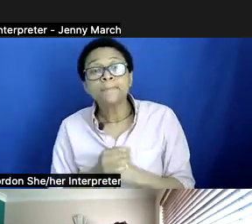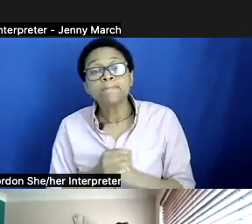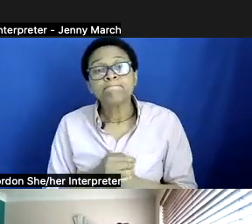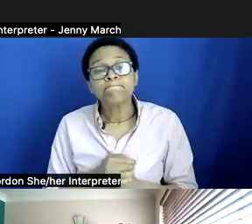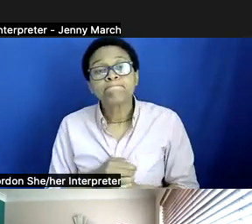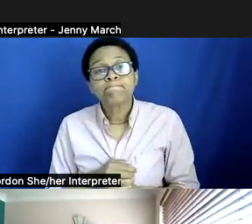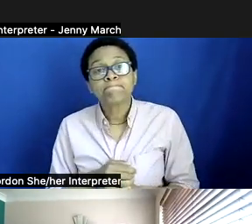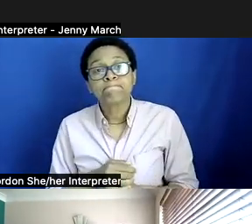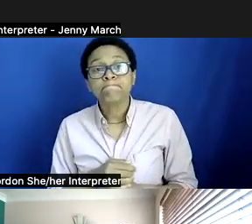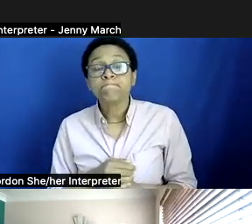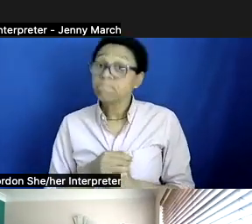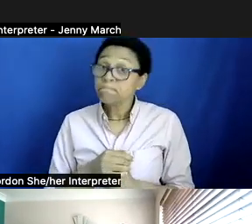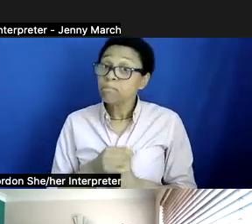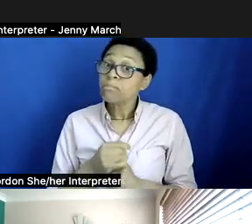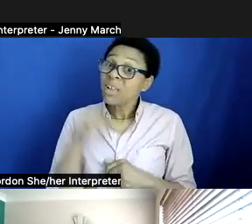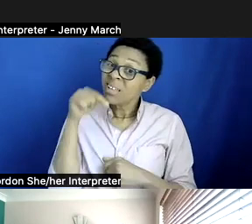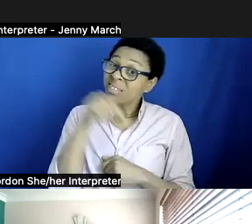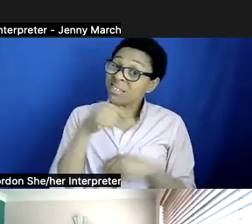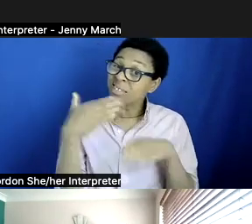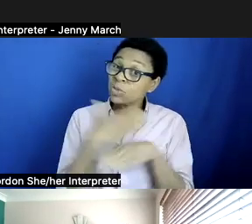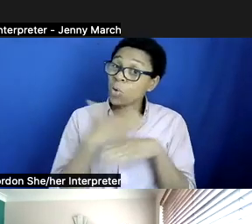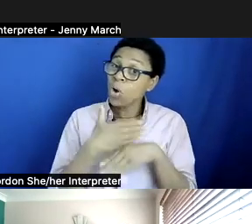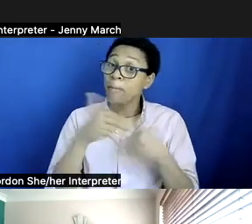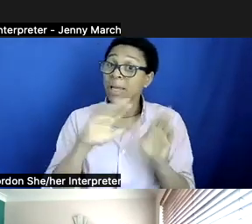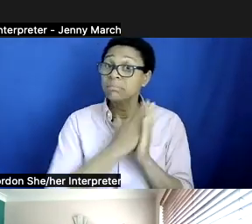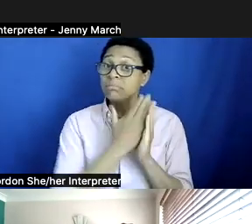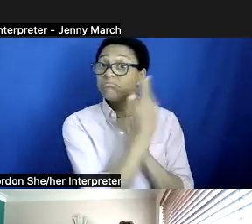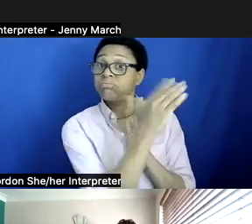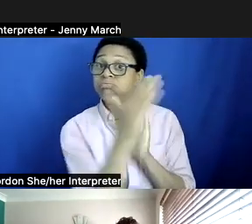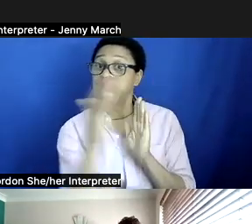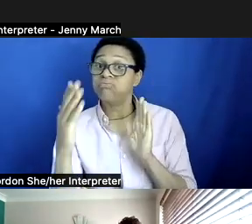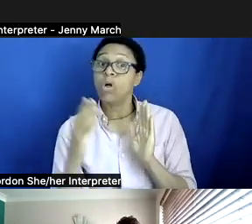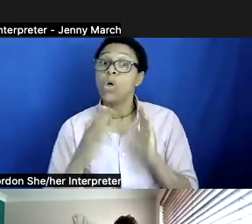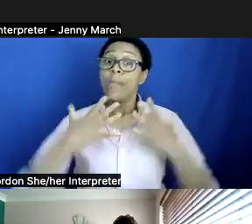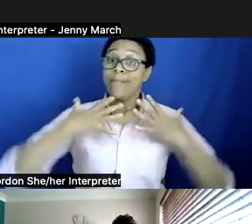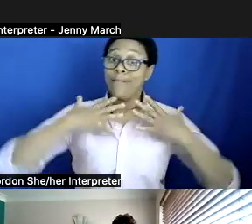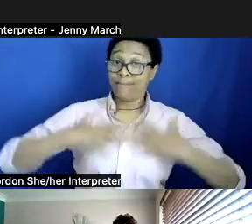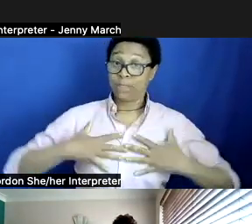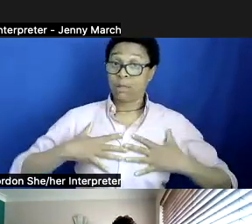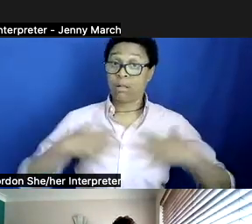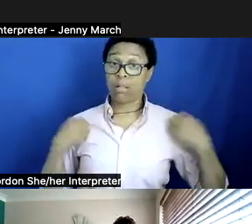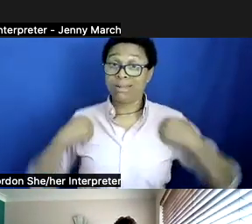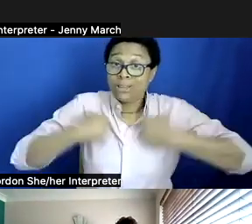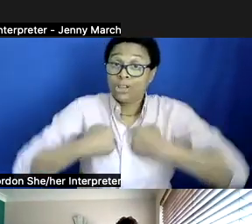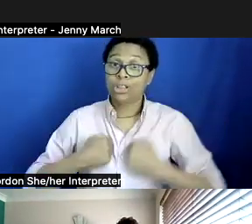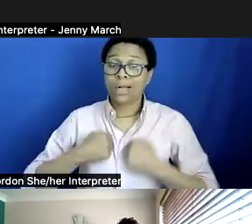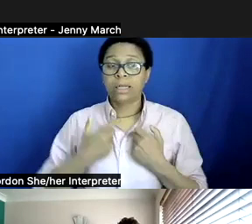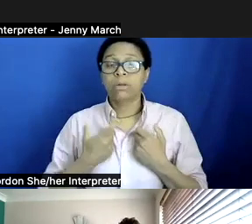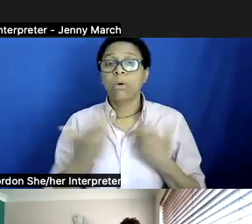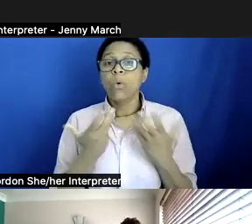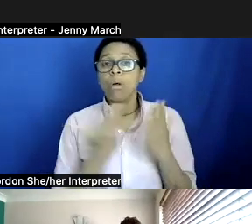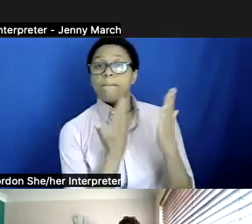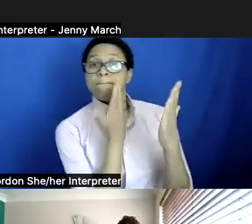I was able to exhibit this work. The physical jacket went on display at